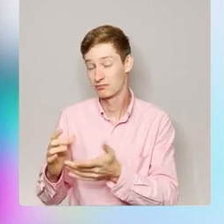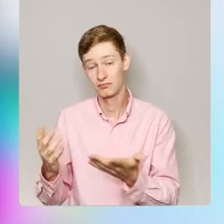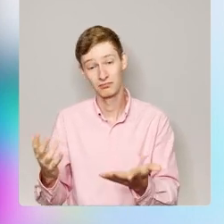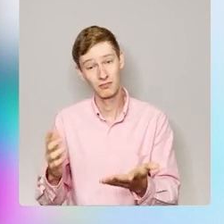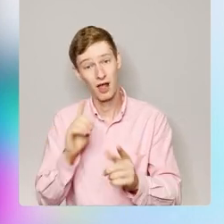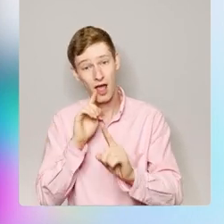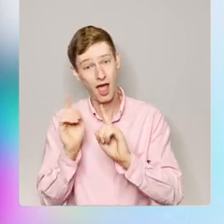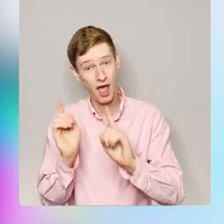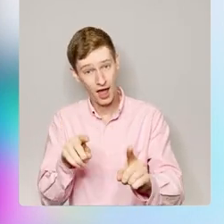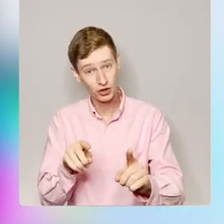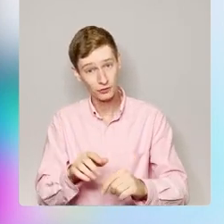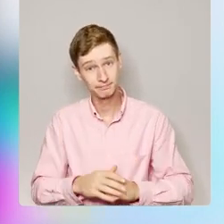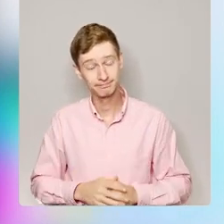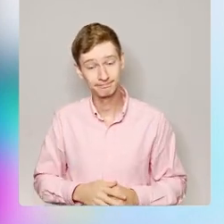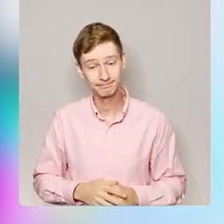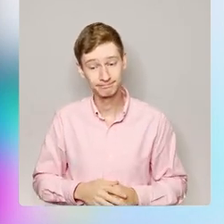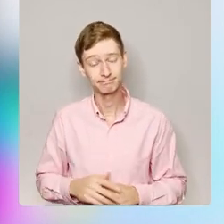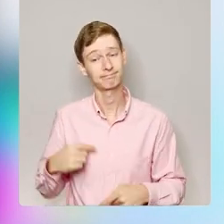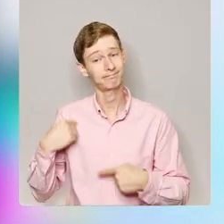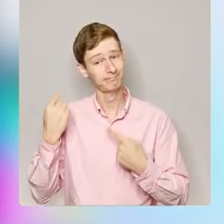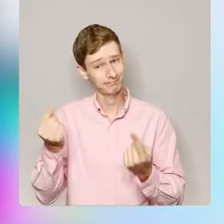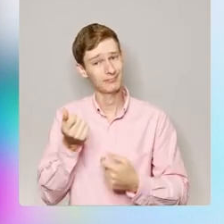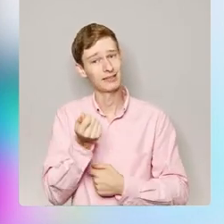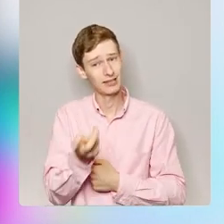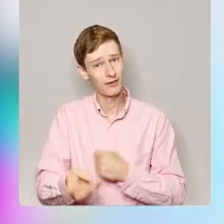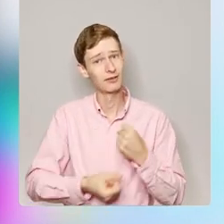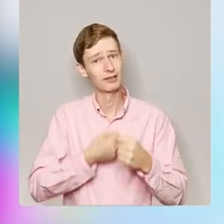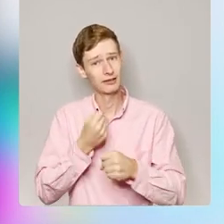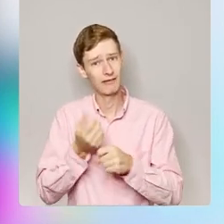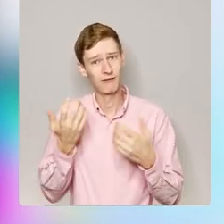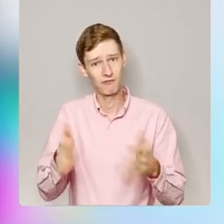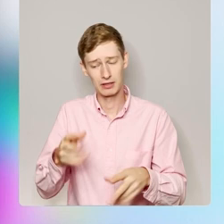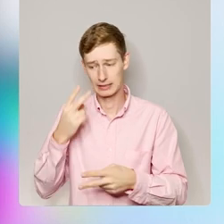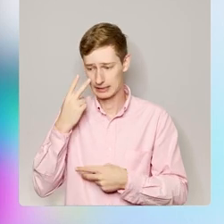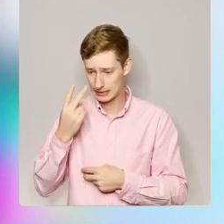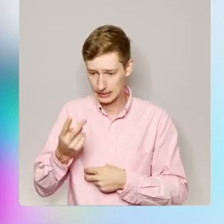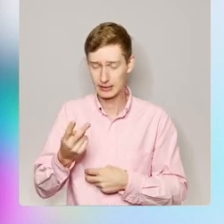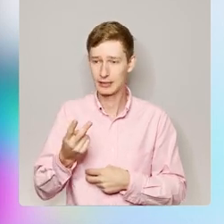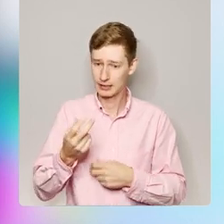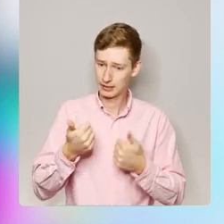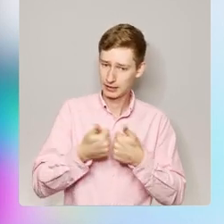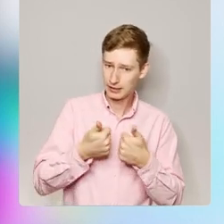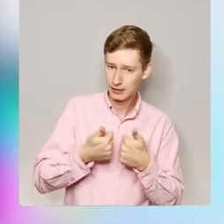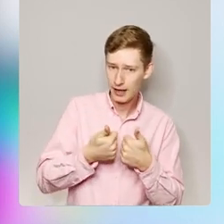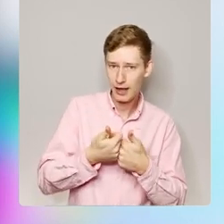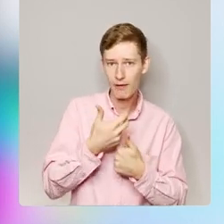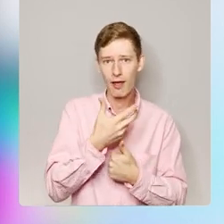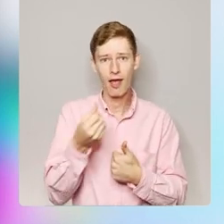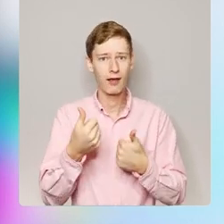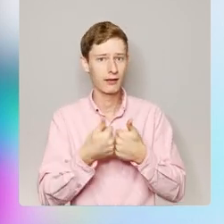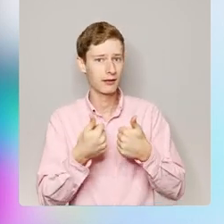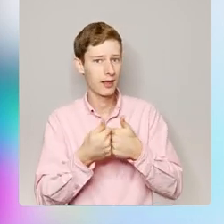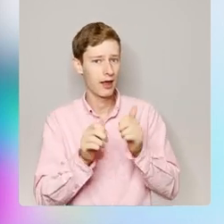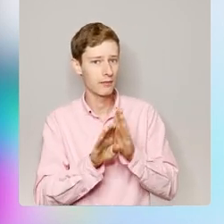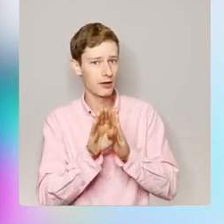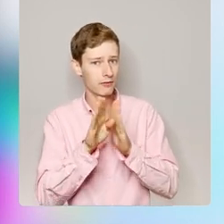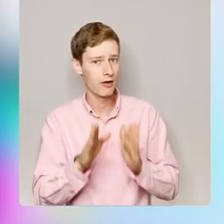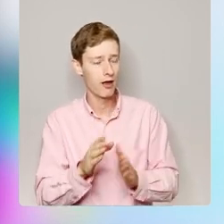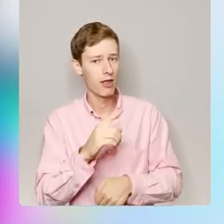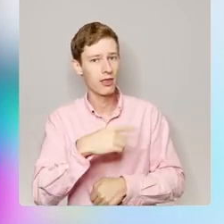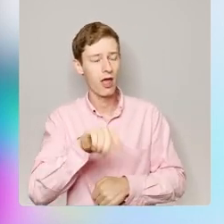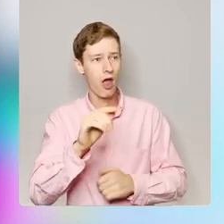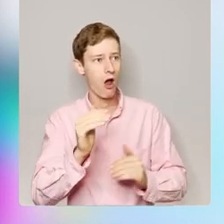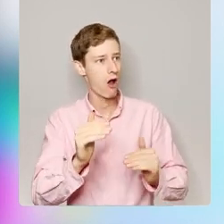know, that as we've seen over the last several years, it's games and game developers that are pioneering